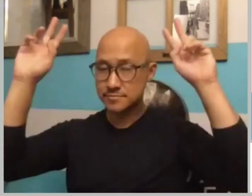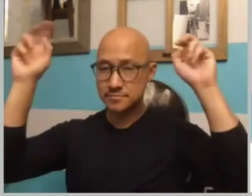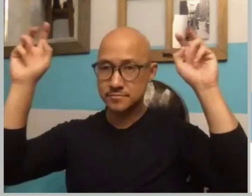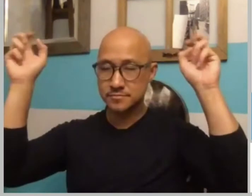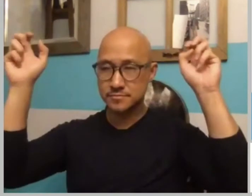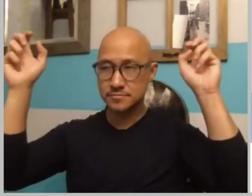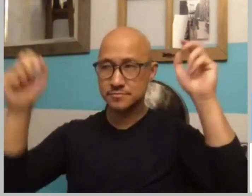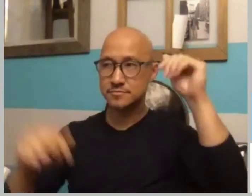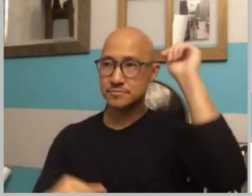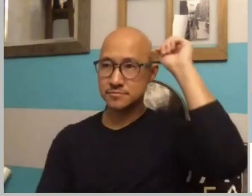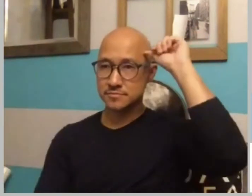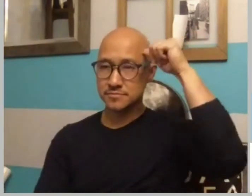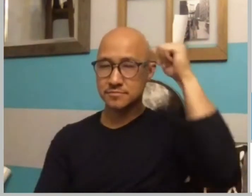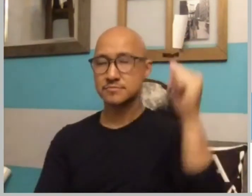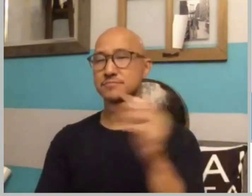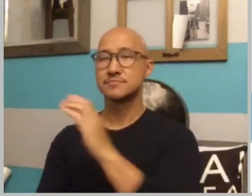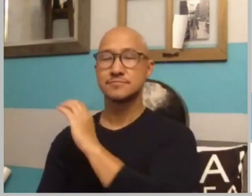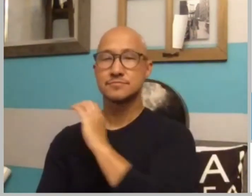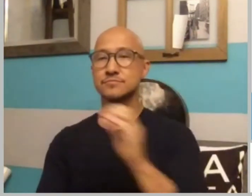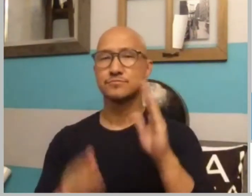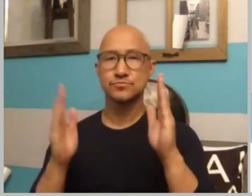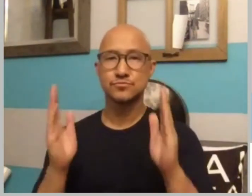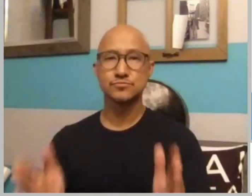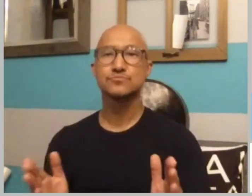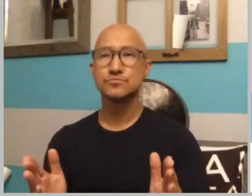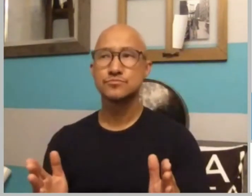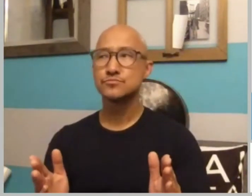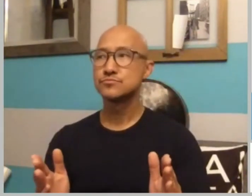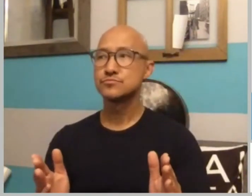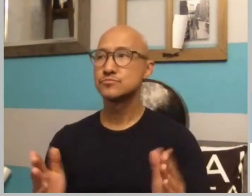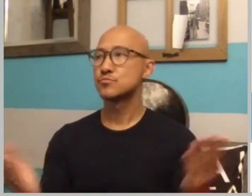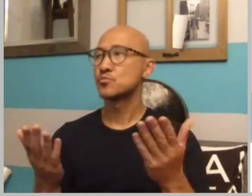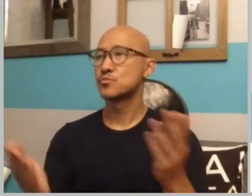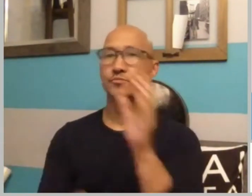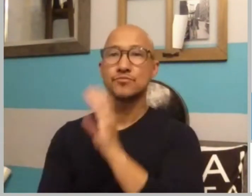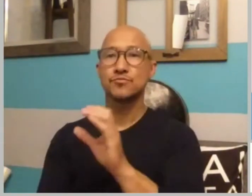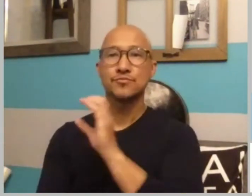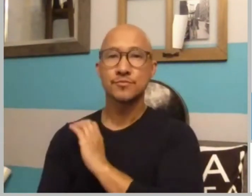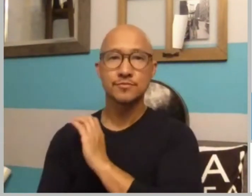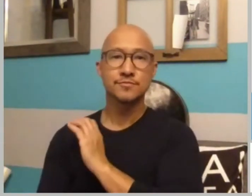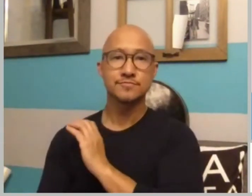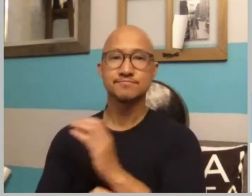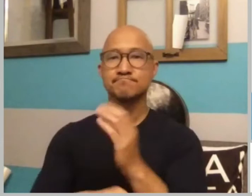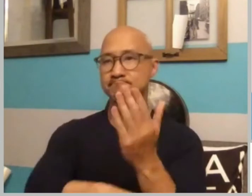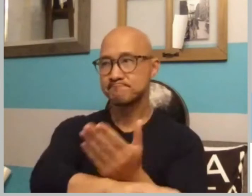remind the saints about the attributes that they should be growing in. Okay, so